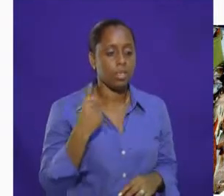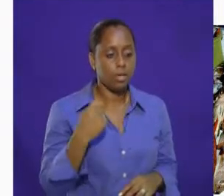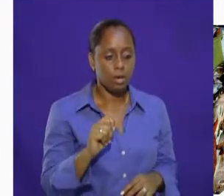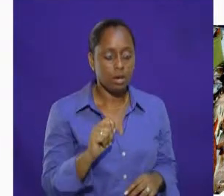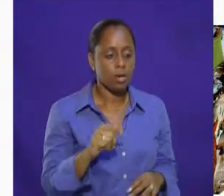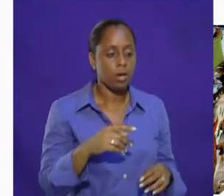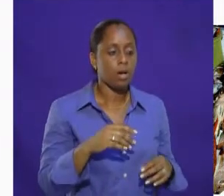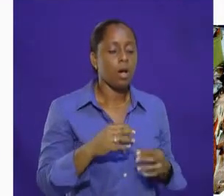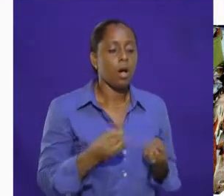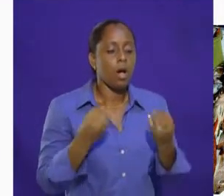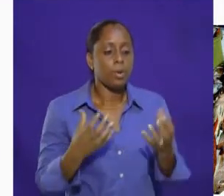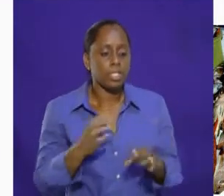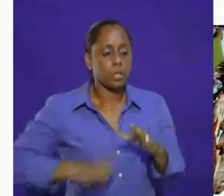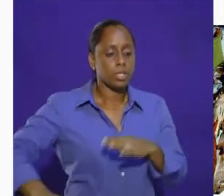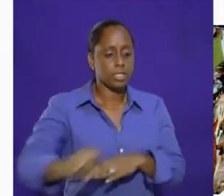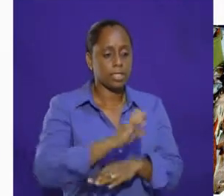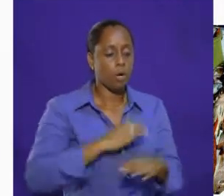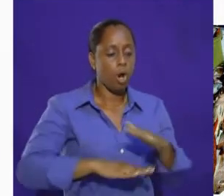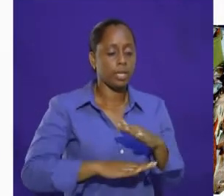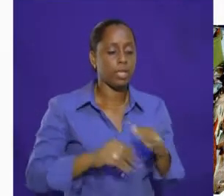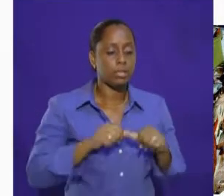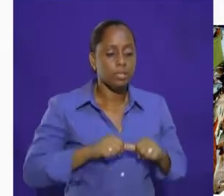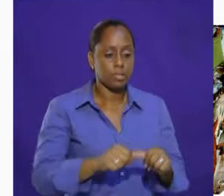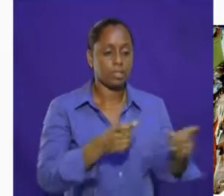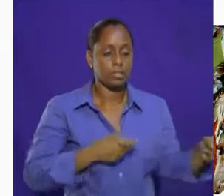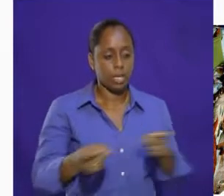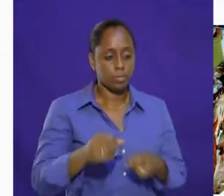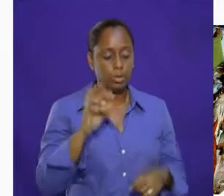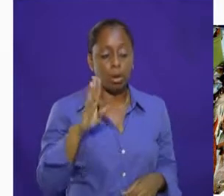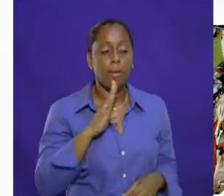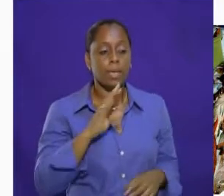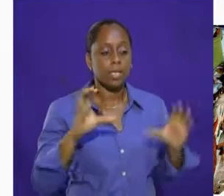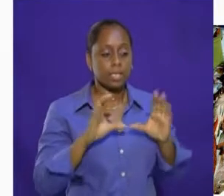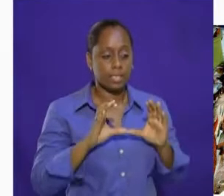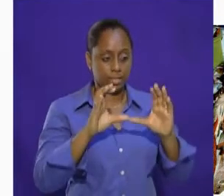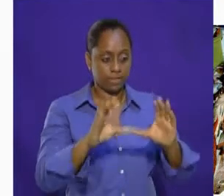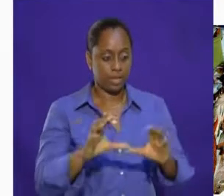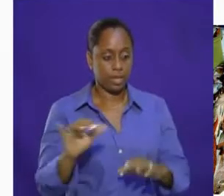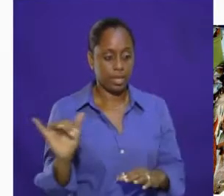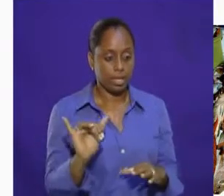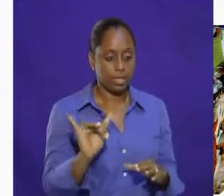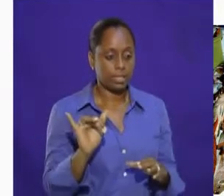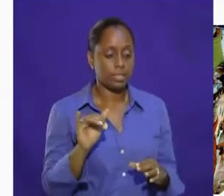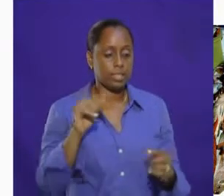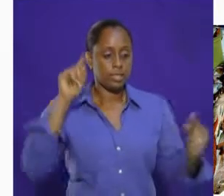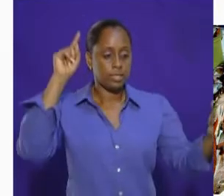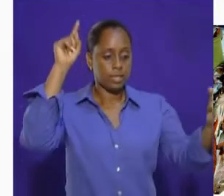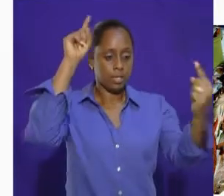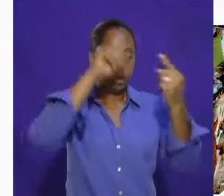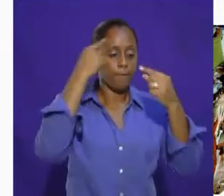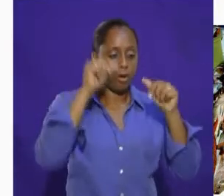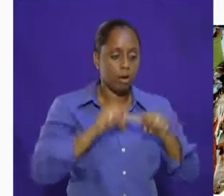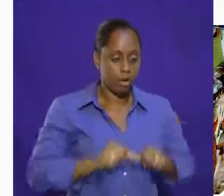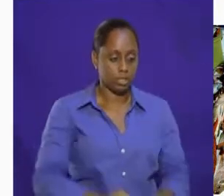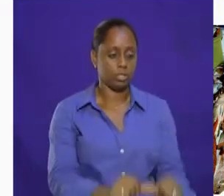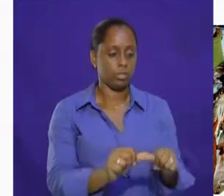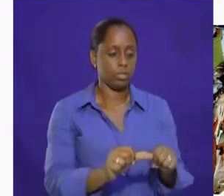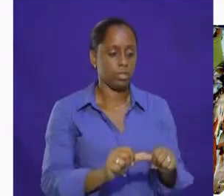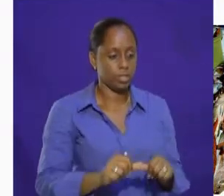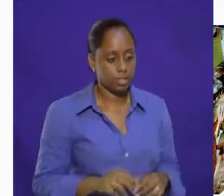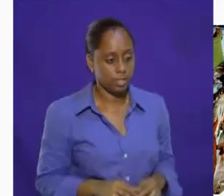of ecosystems under sustainable management or being certified as meeting certain criteria